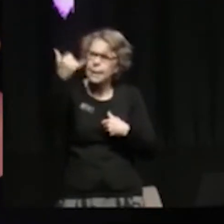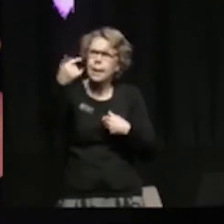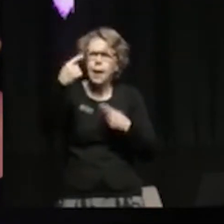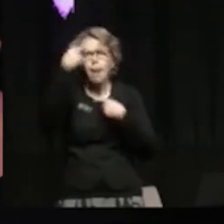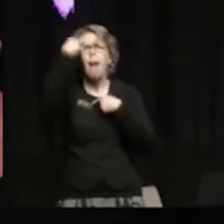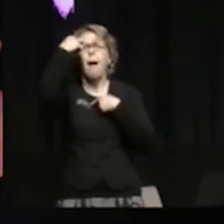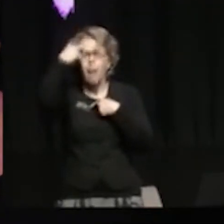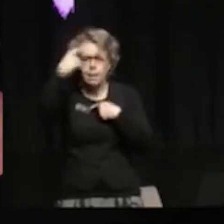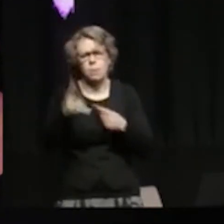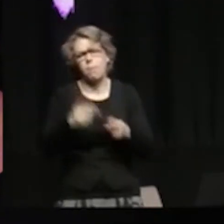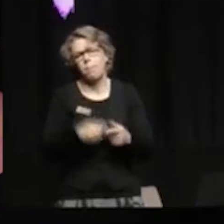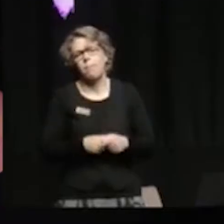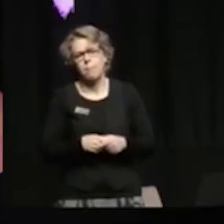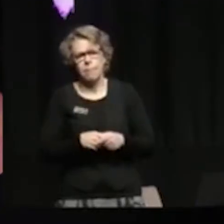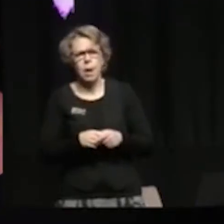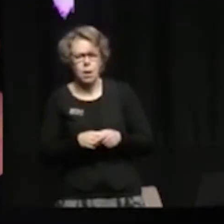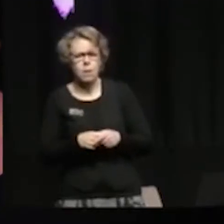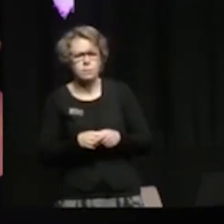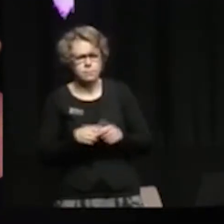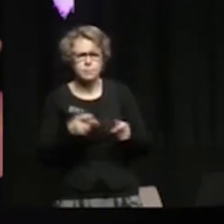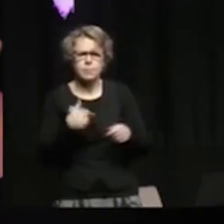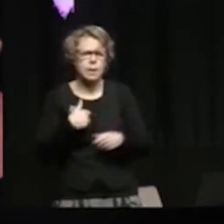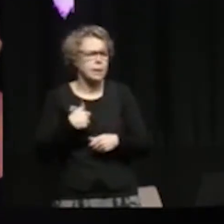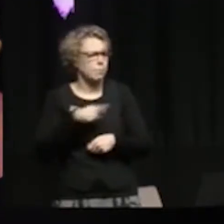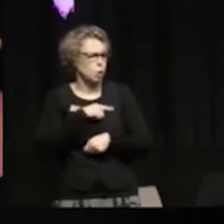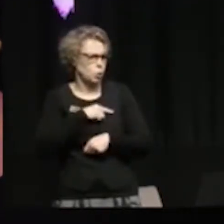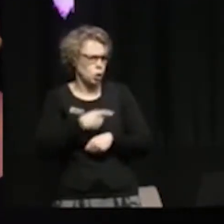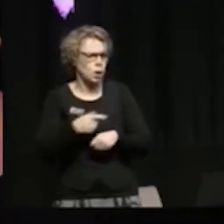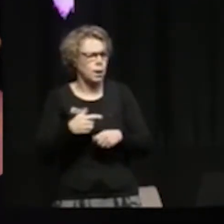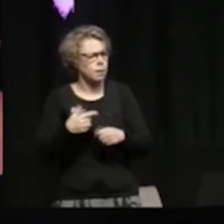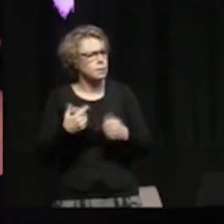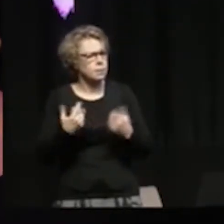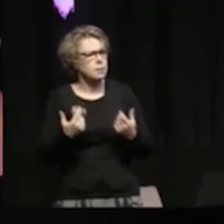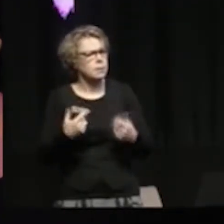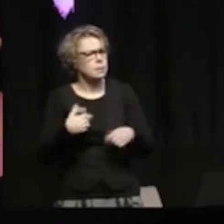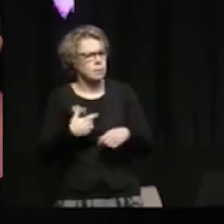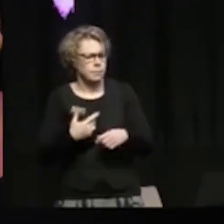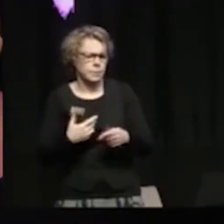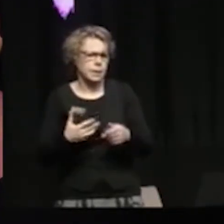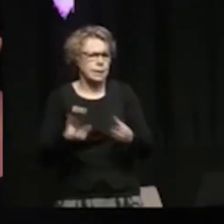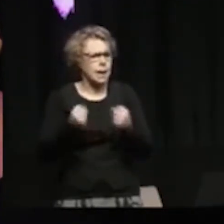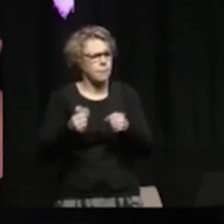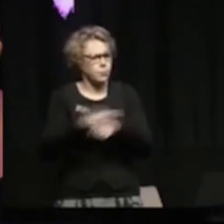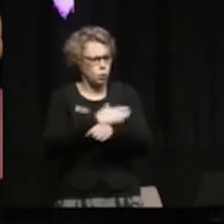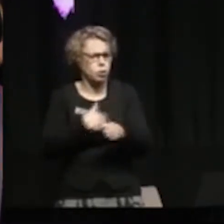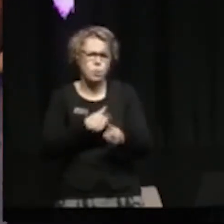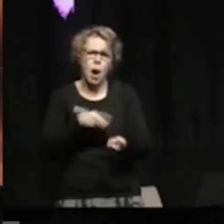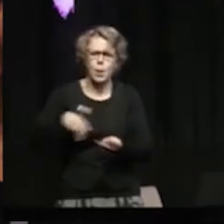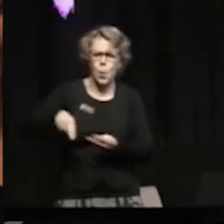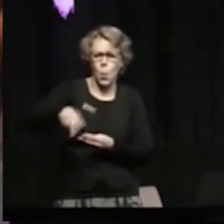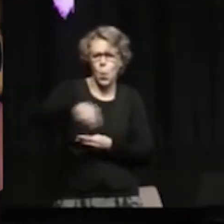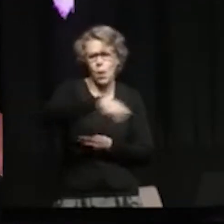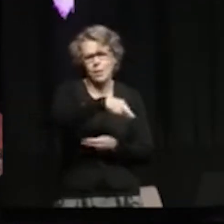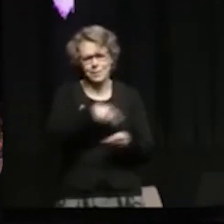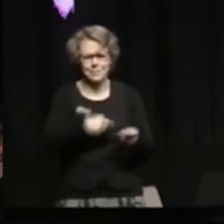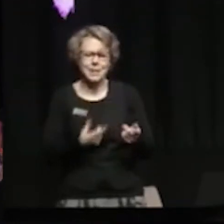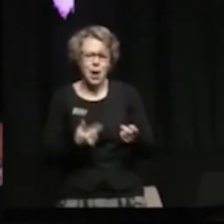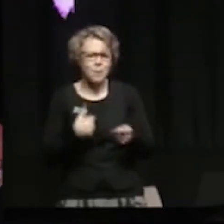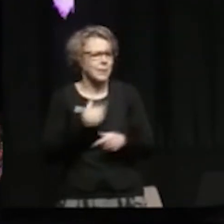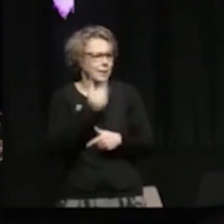home new ideas. New ideas and power as well. Yes. Because sometimes we get a bit tired. It's very powerful just to walk around. Yeah.